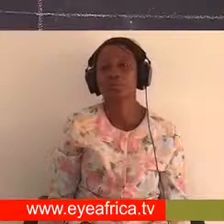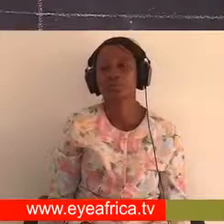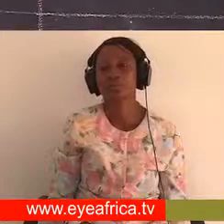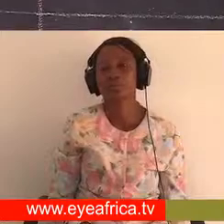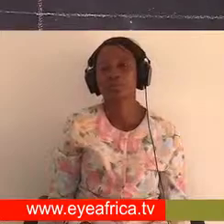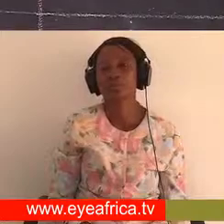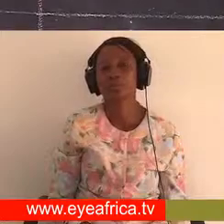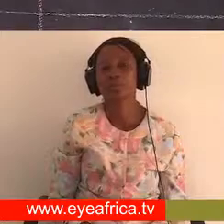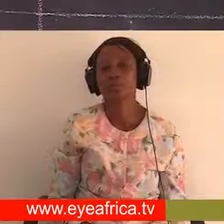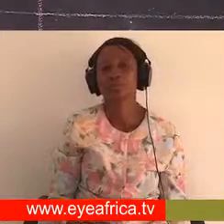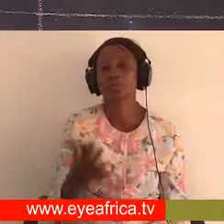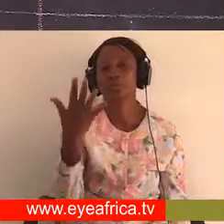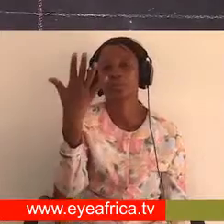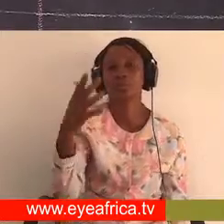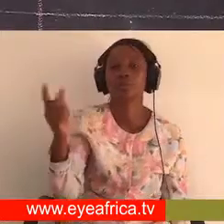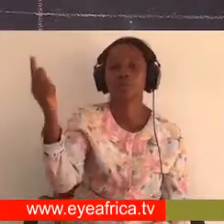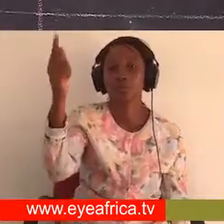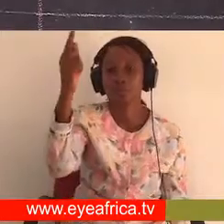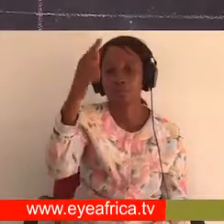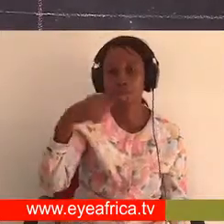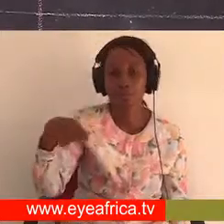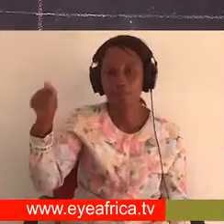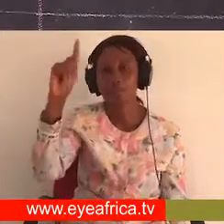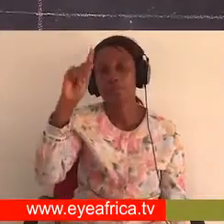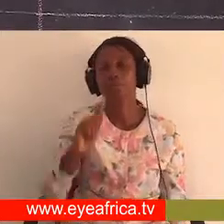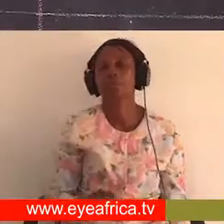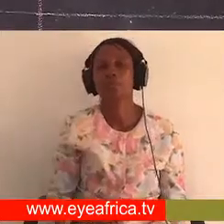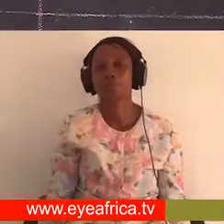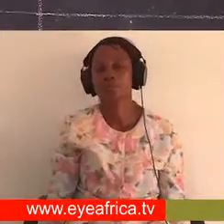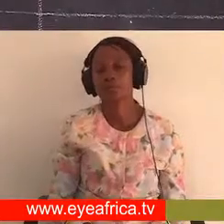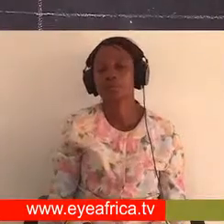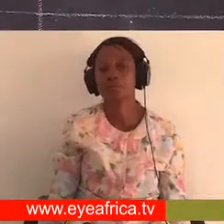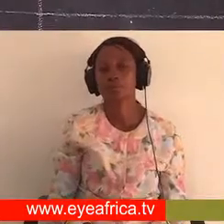Around. The fifth one.